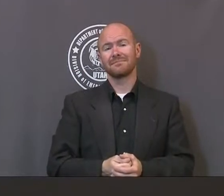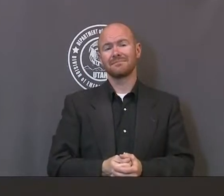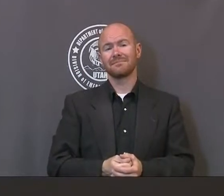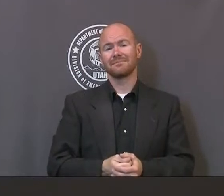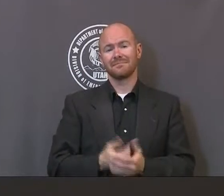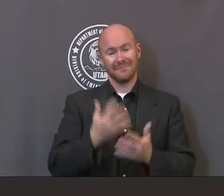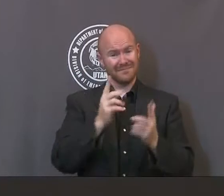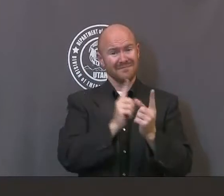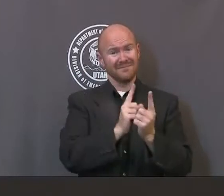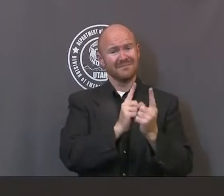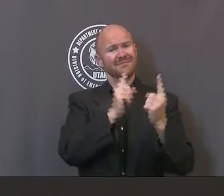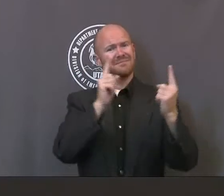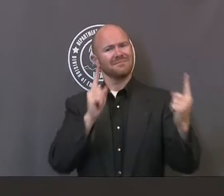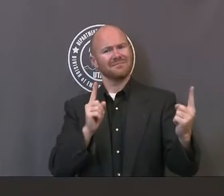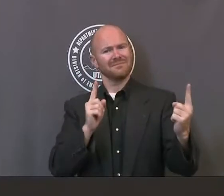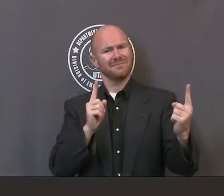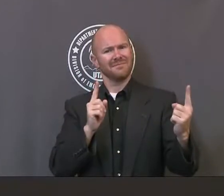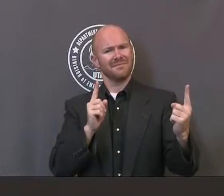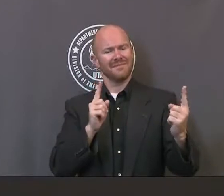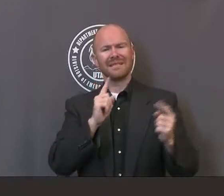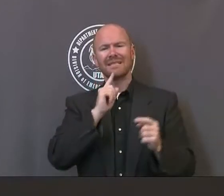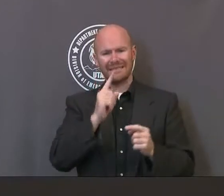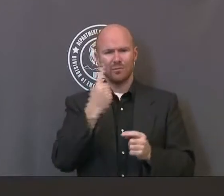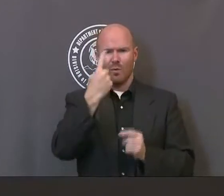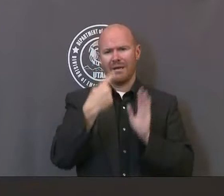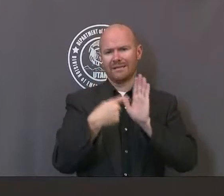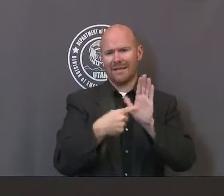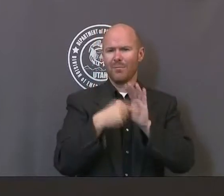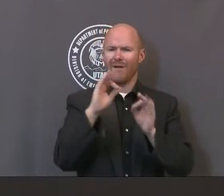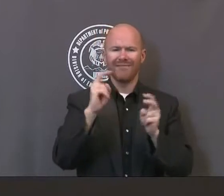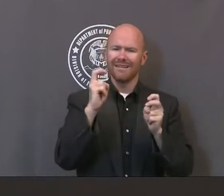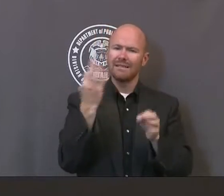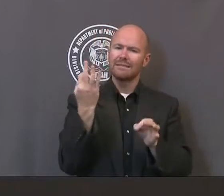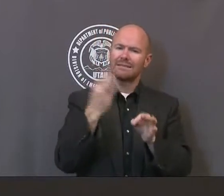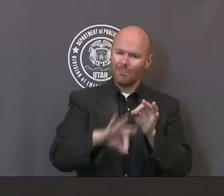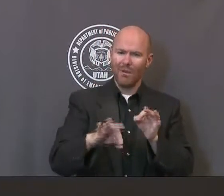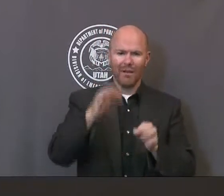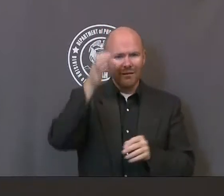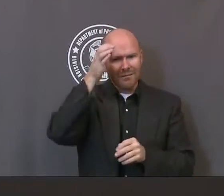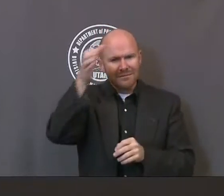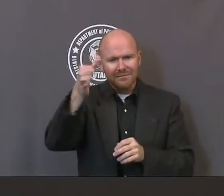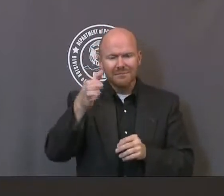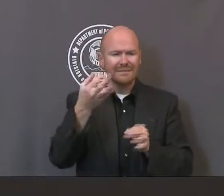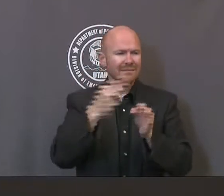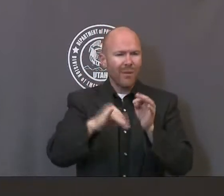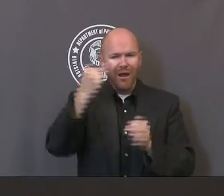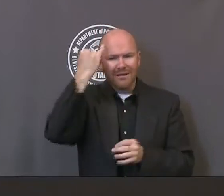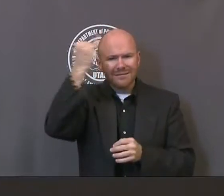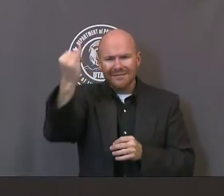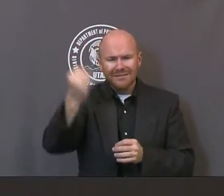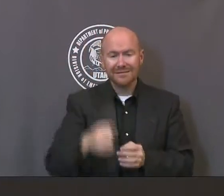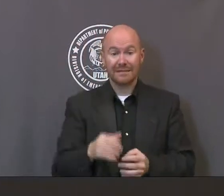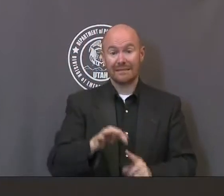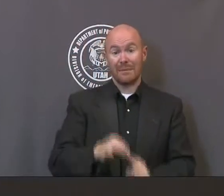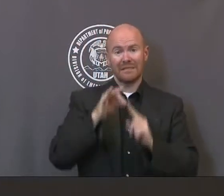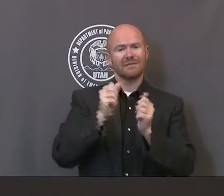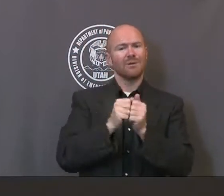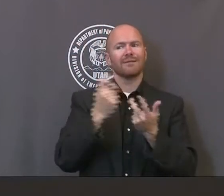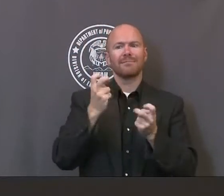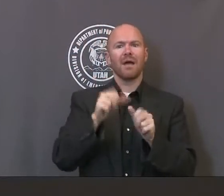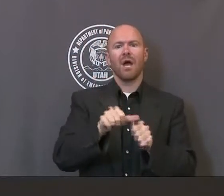Physical distancing is an example of these main concepts, especially when around other